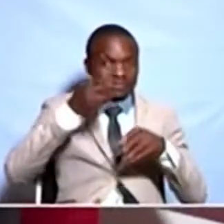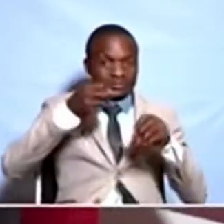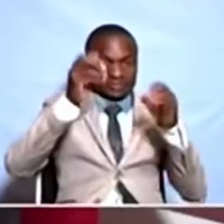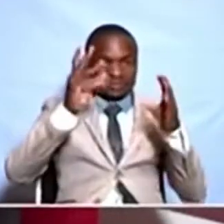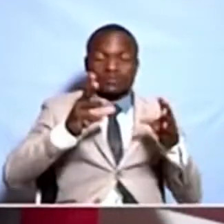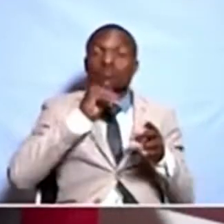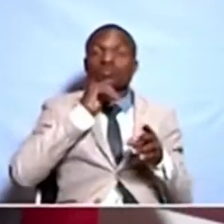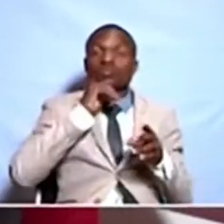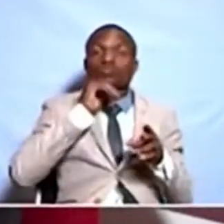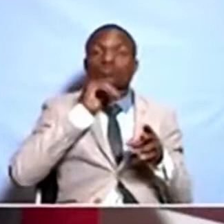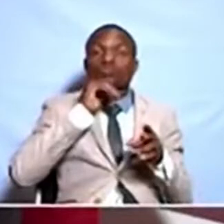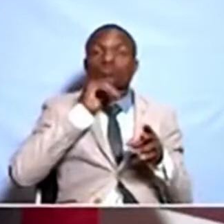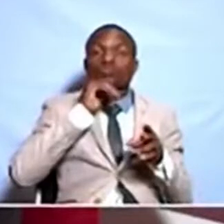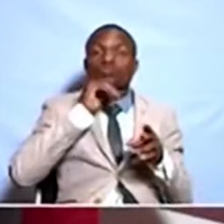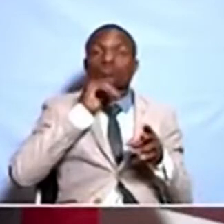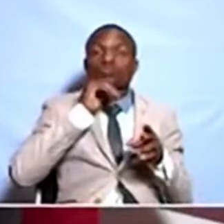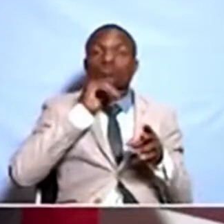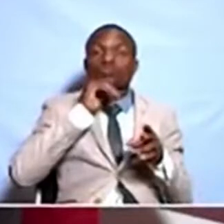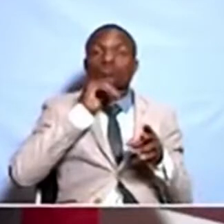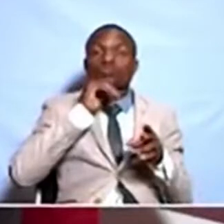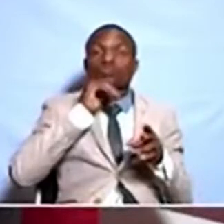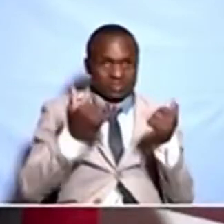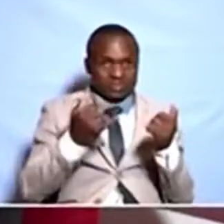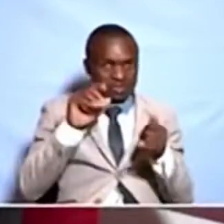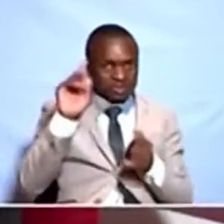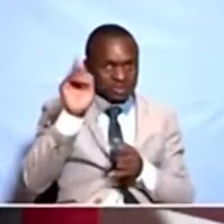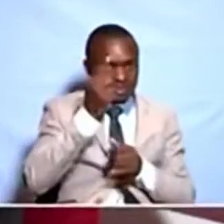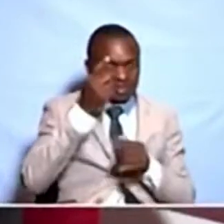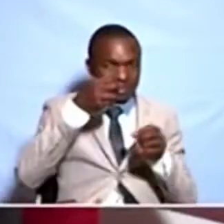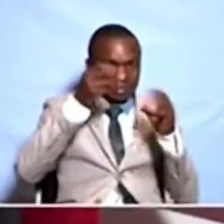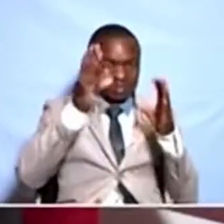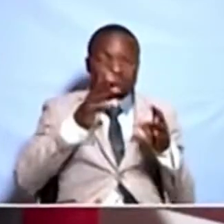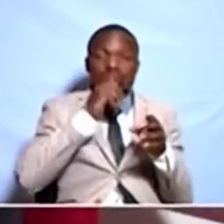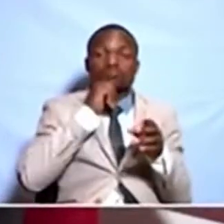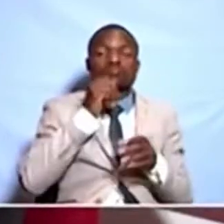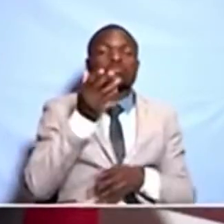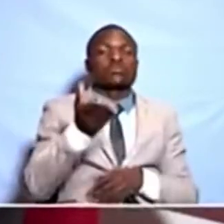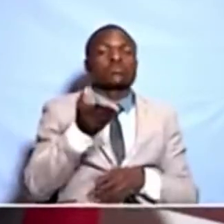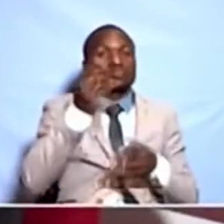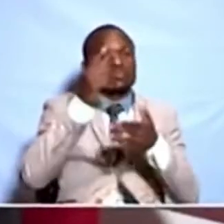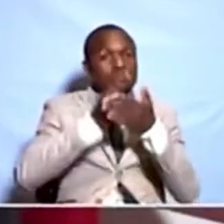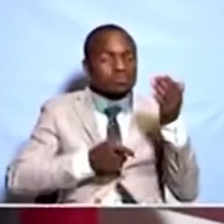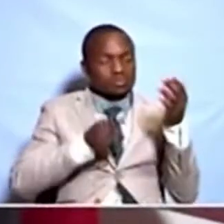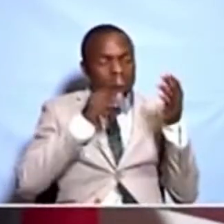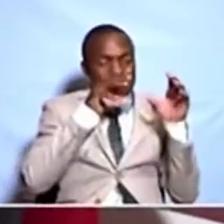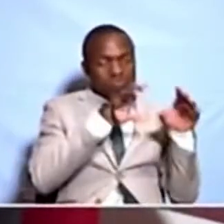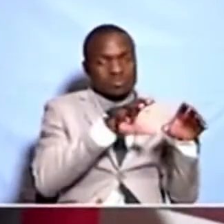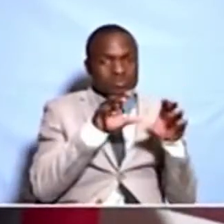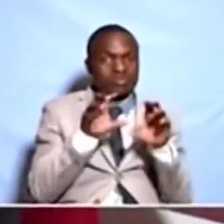not change ownership. Apparently, the first owner is not available. What do I